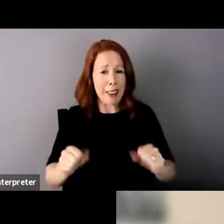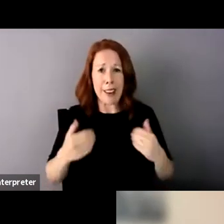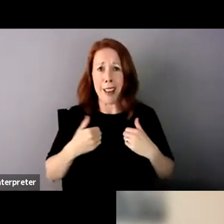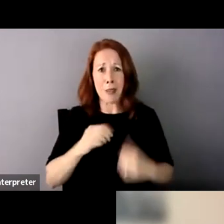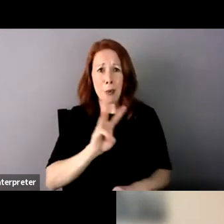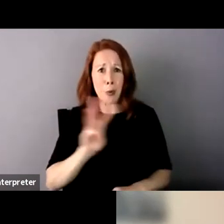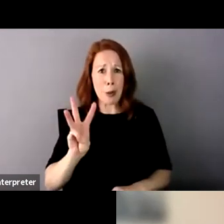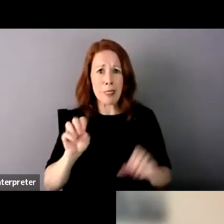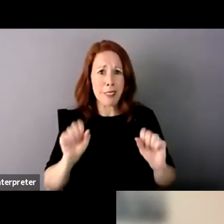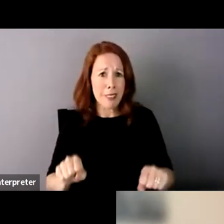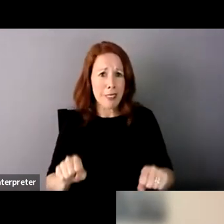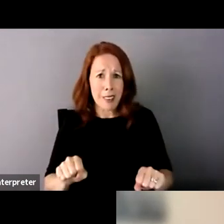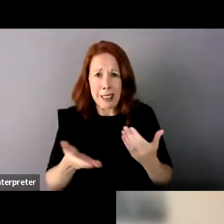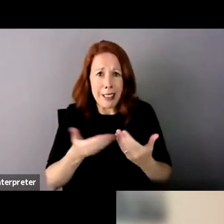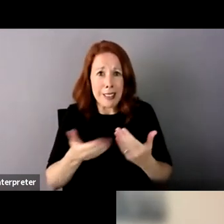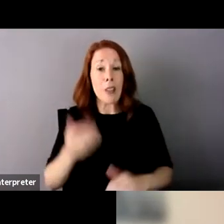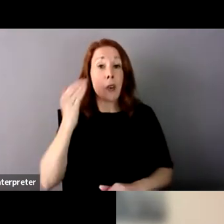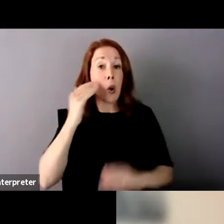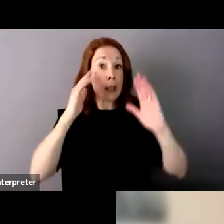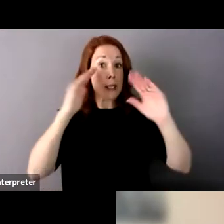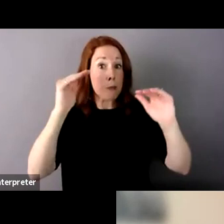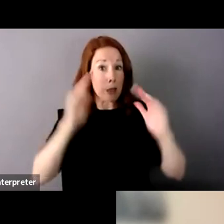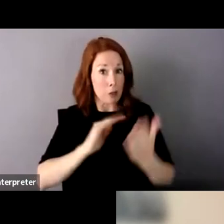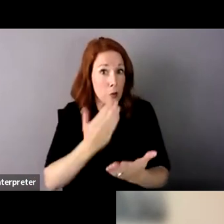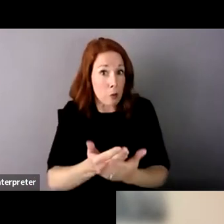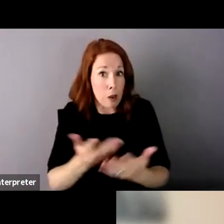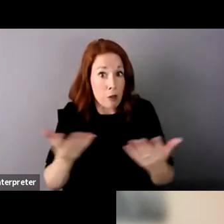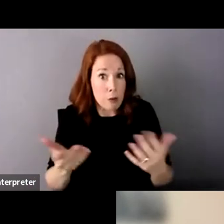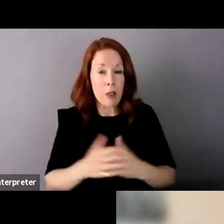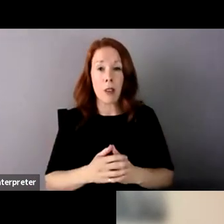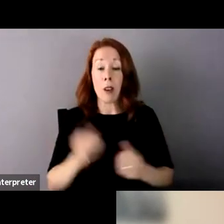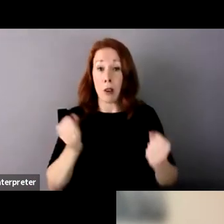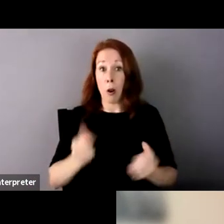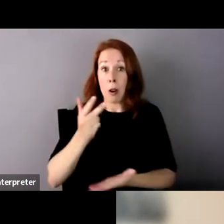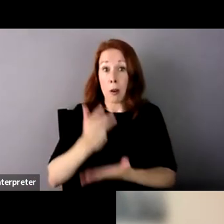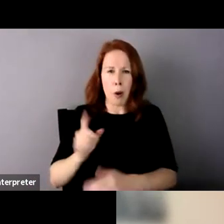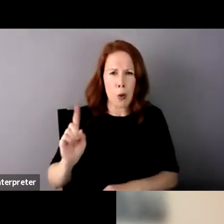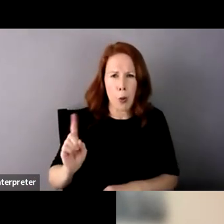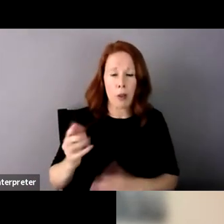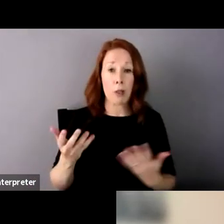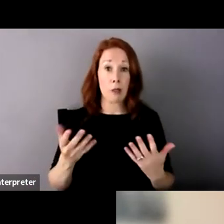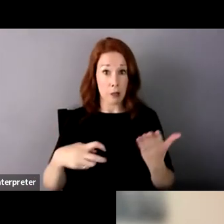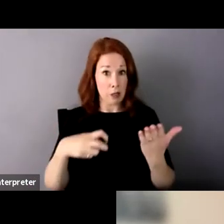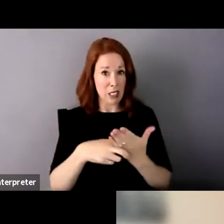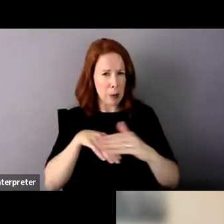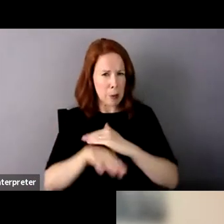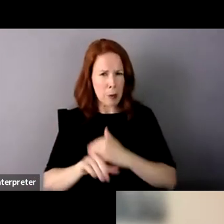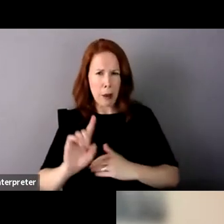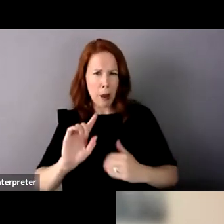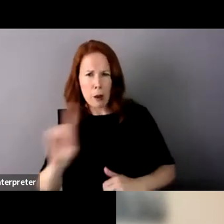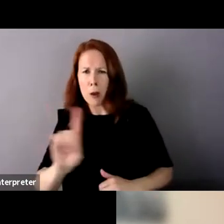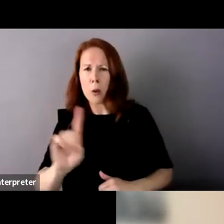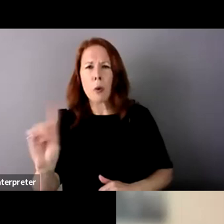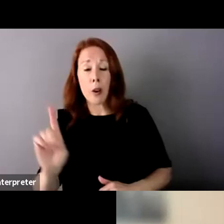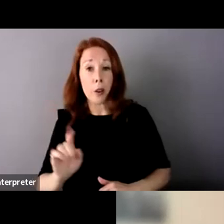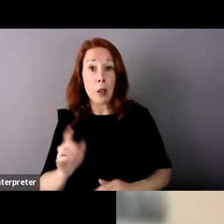website that lets people know what to expect when they arrive, like where do they park, Where do they go to get their ticket? What should they expect